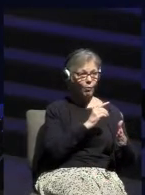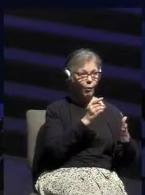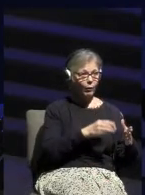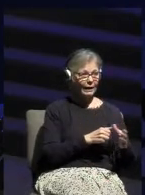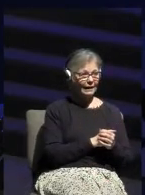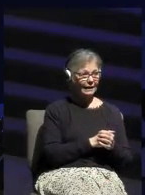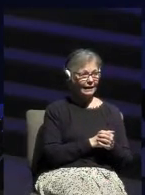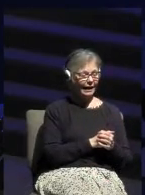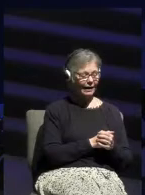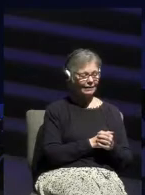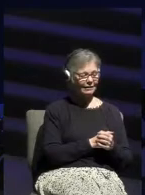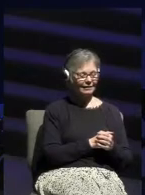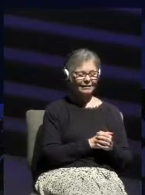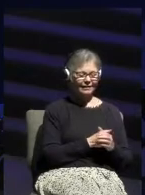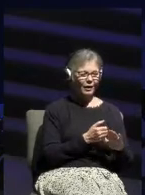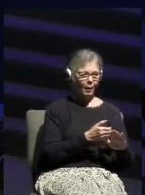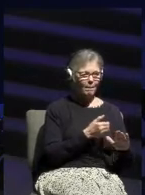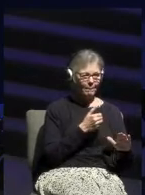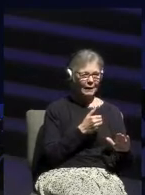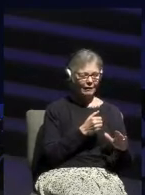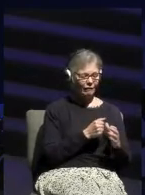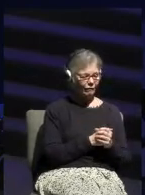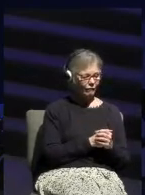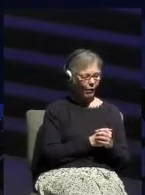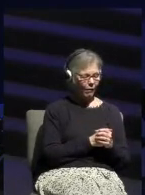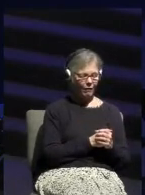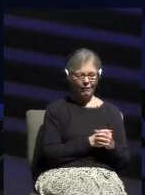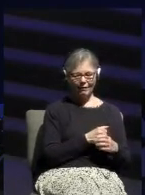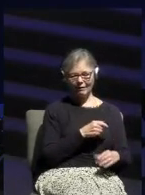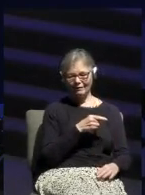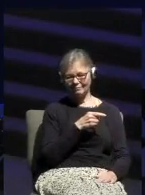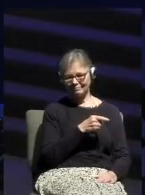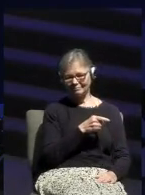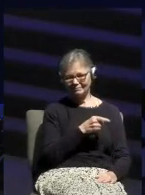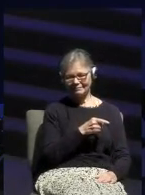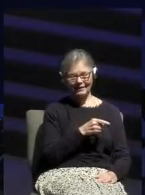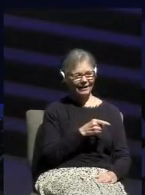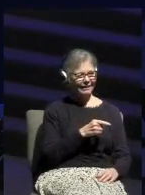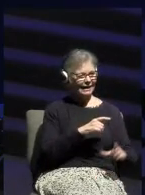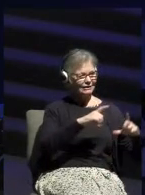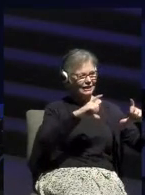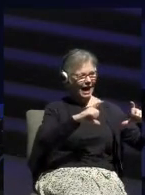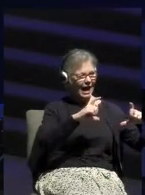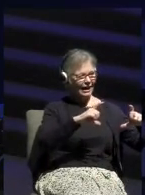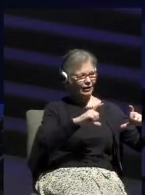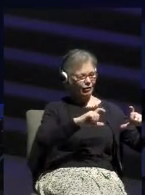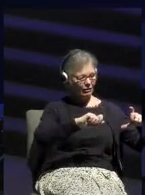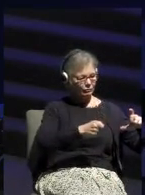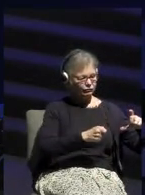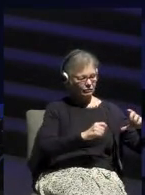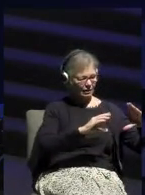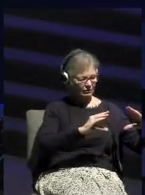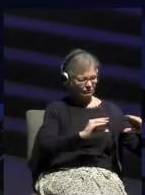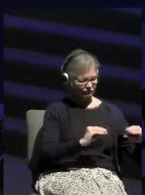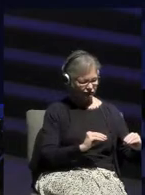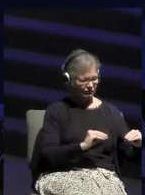let air out of your tire because you were parking in the employee of the month parking spot, and they were jealous,